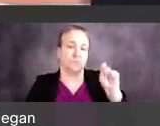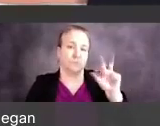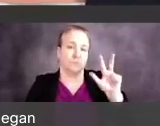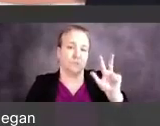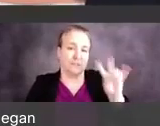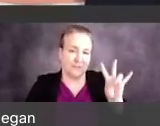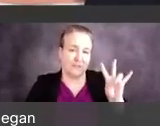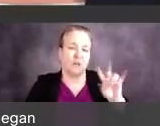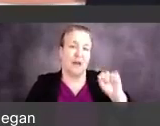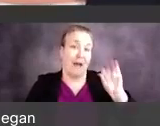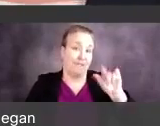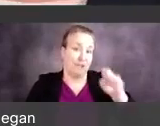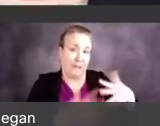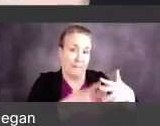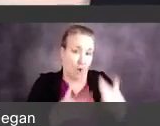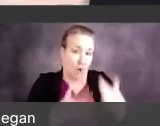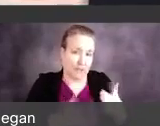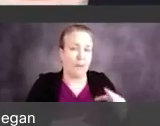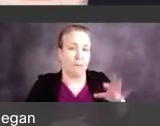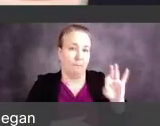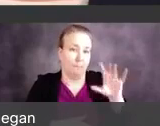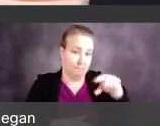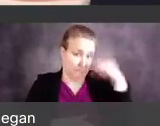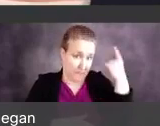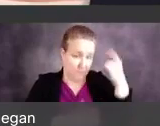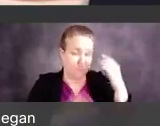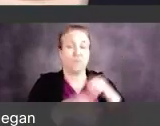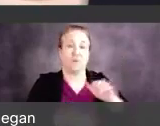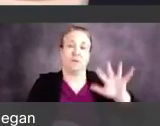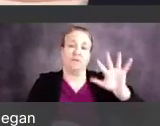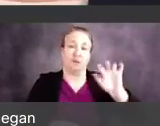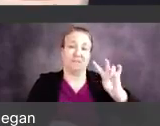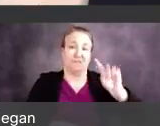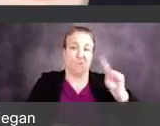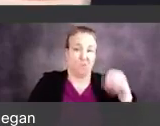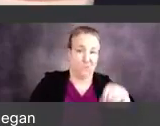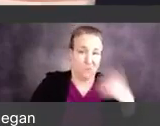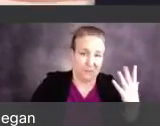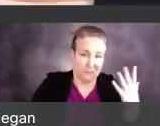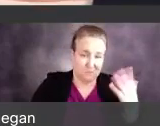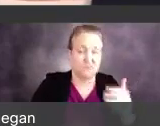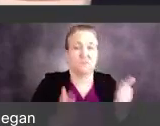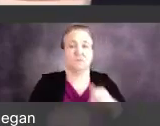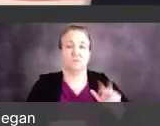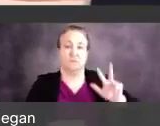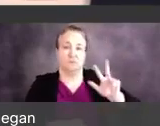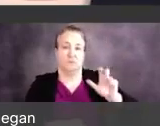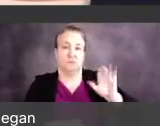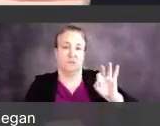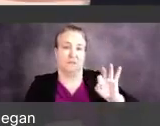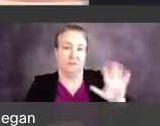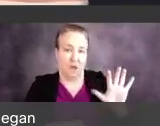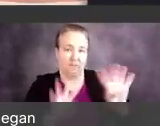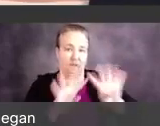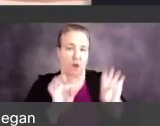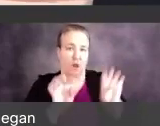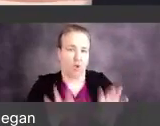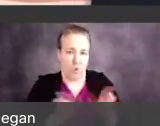137 African American or Black, 571 white, and 395